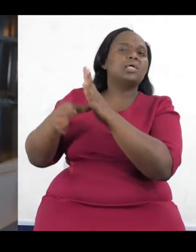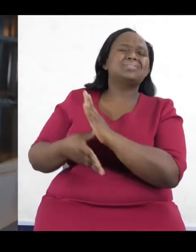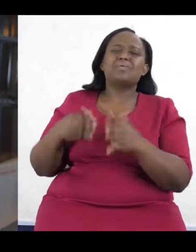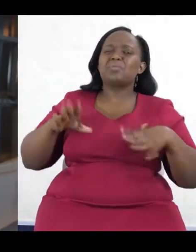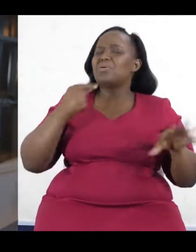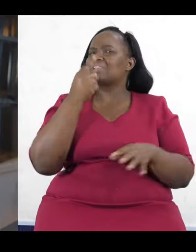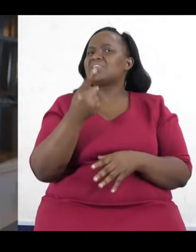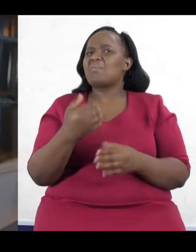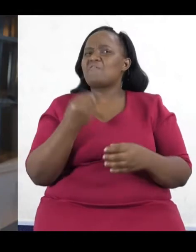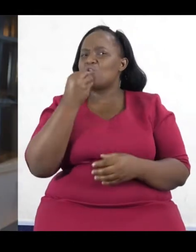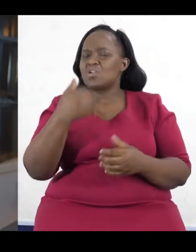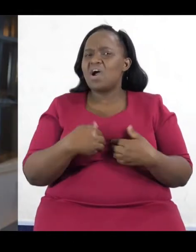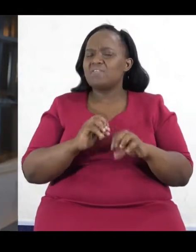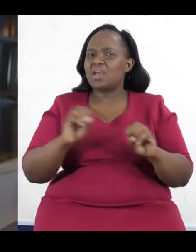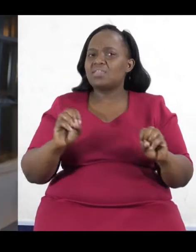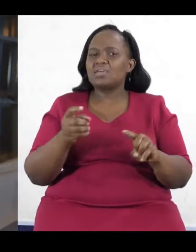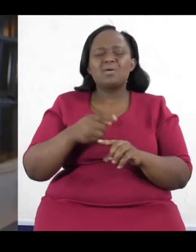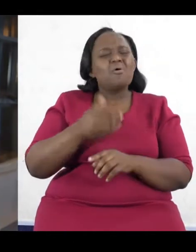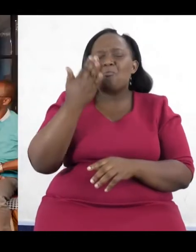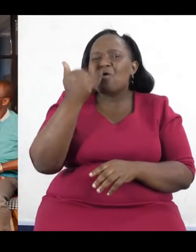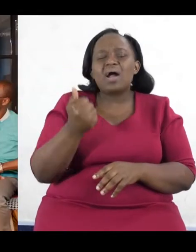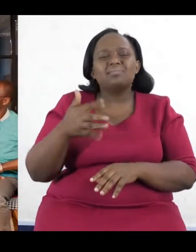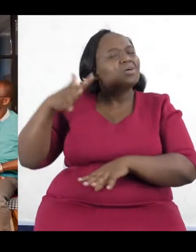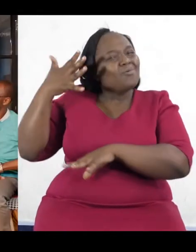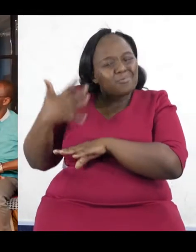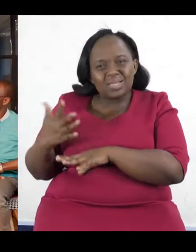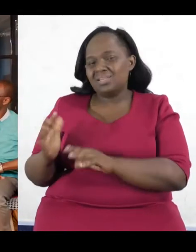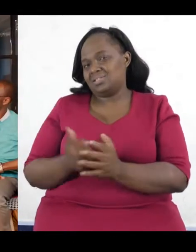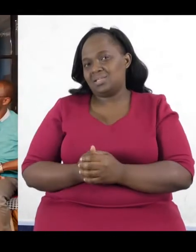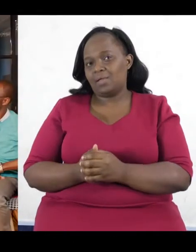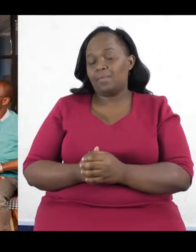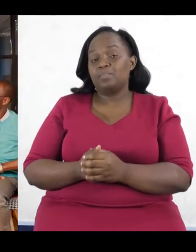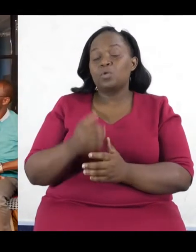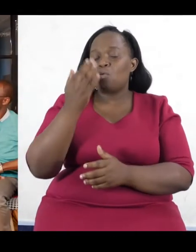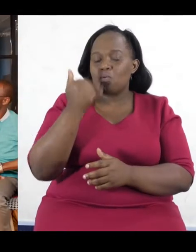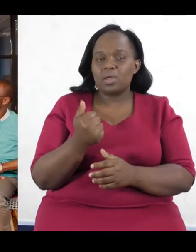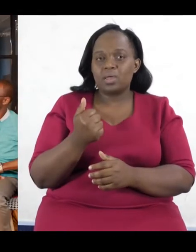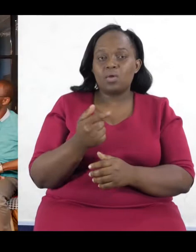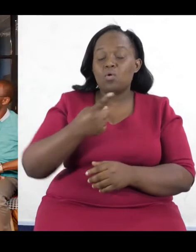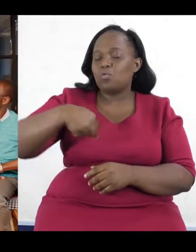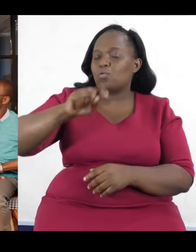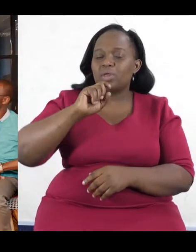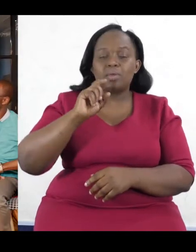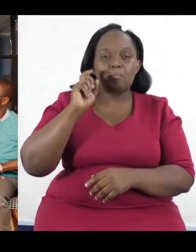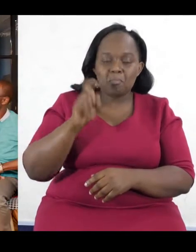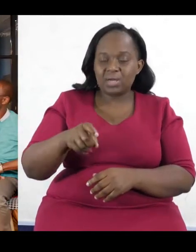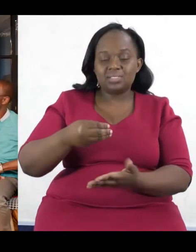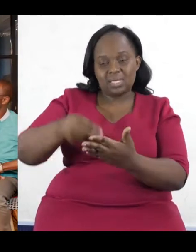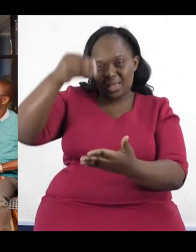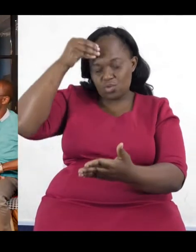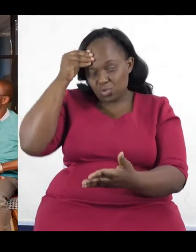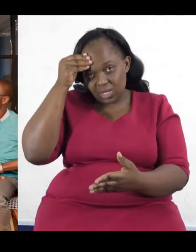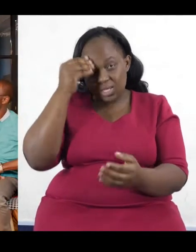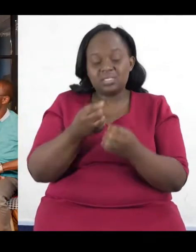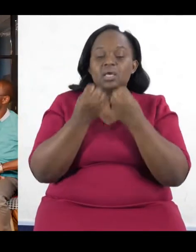Why? Because this food went to waste. So we need to inform, educate our